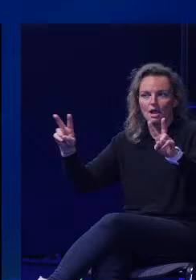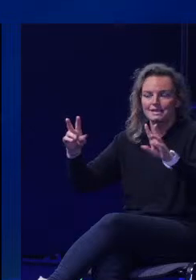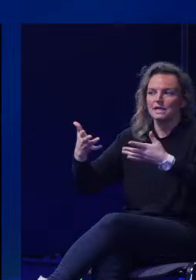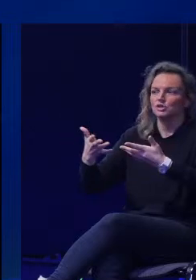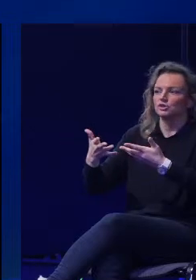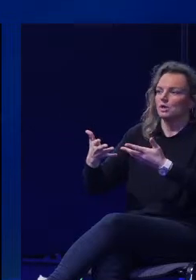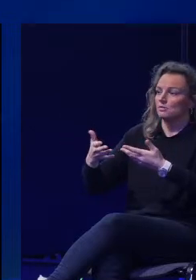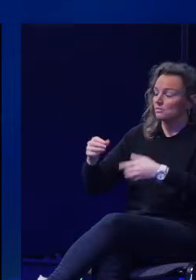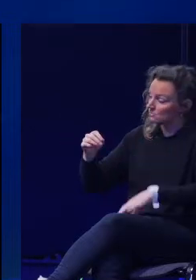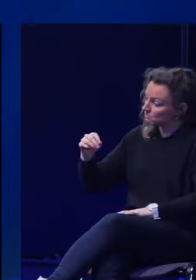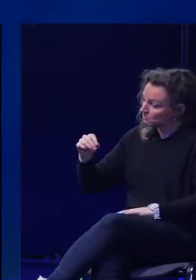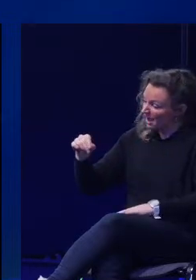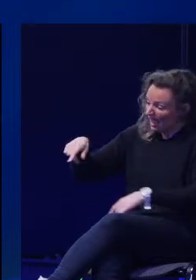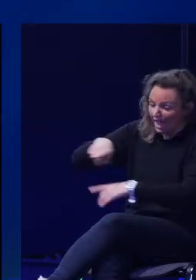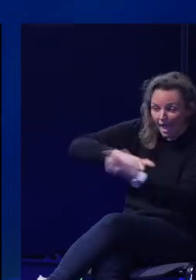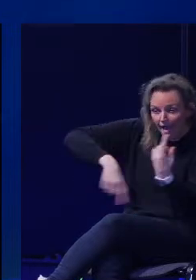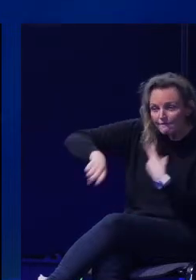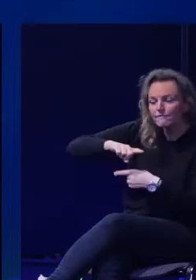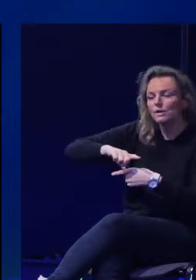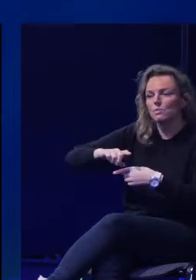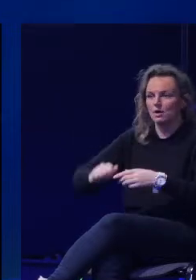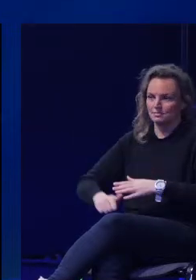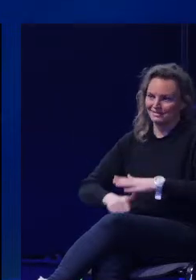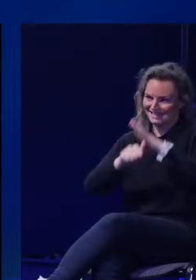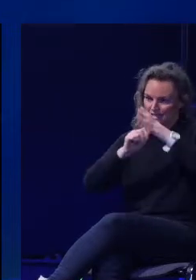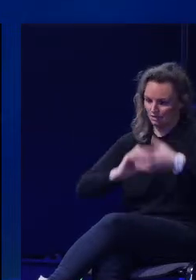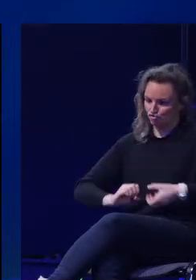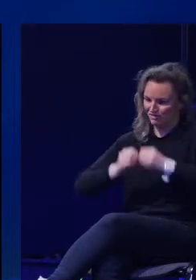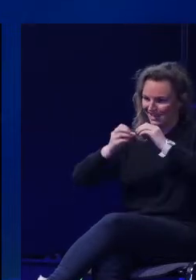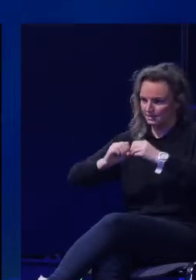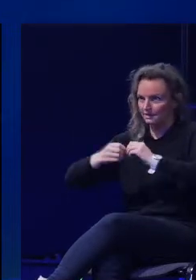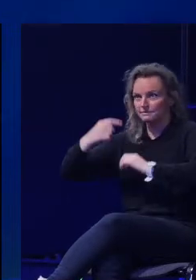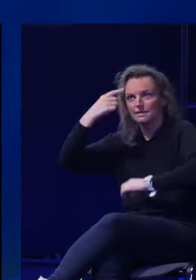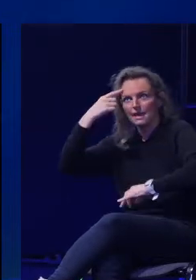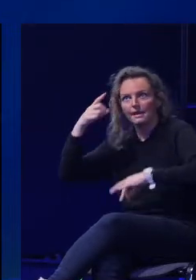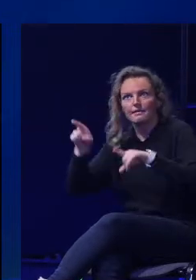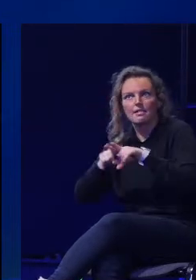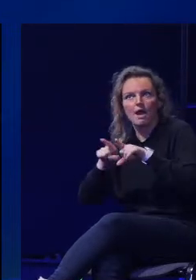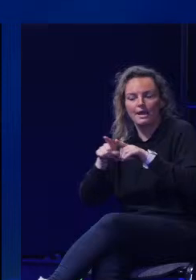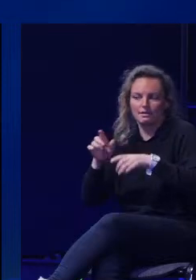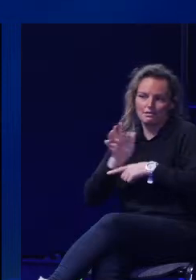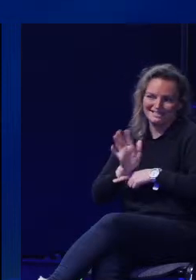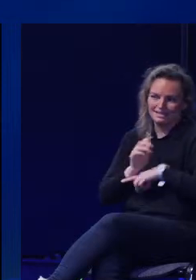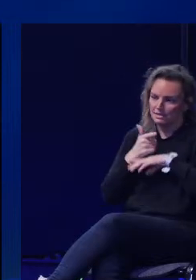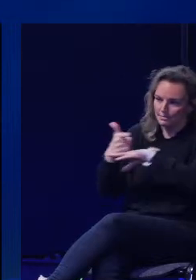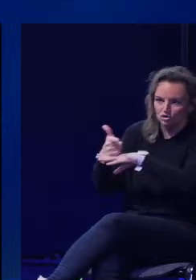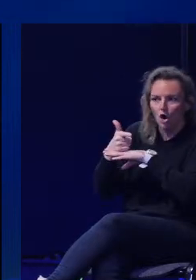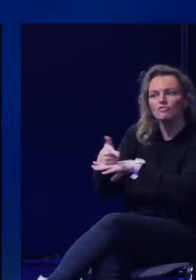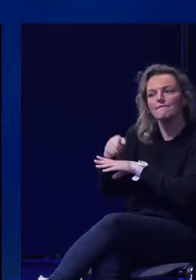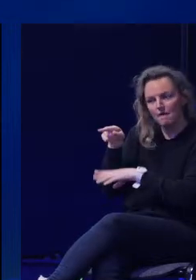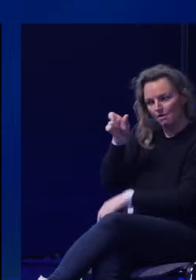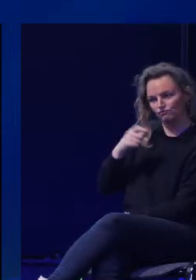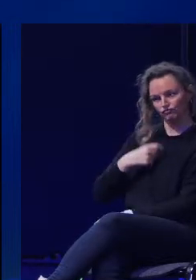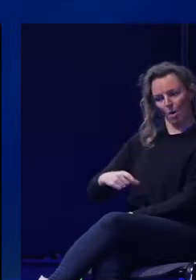all the key creatives, think like a cinematographer. And that's what we're trying to honor.